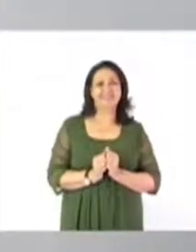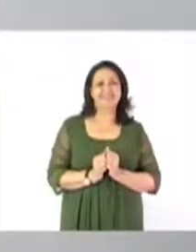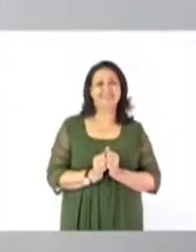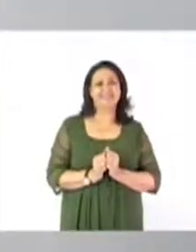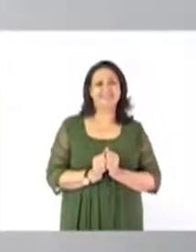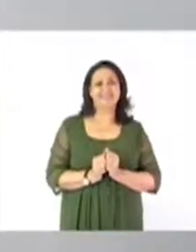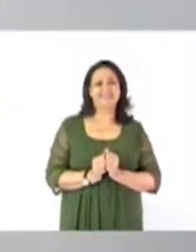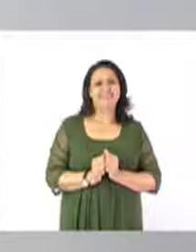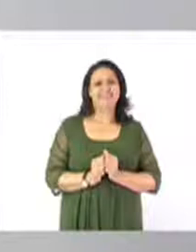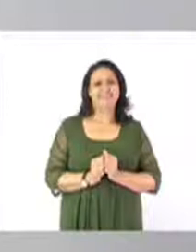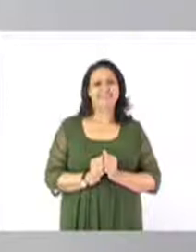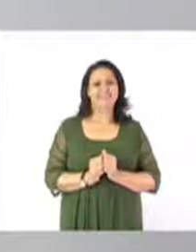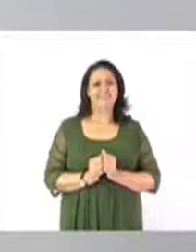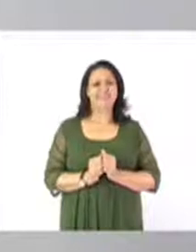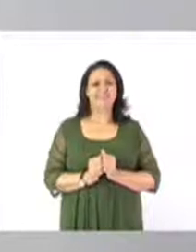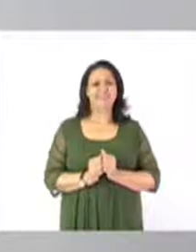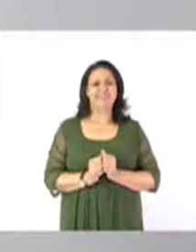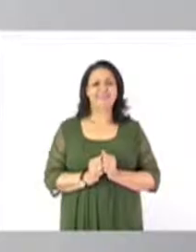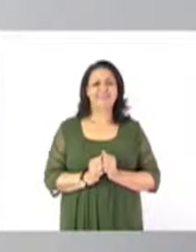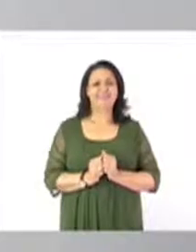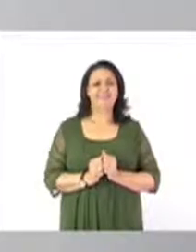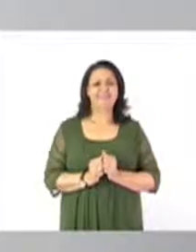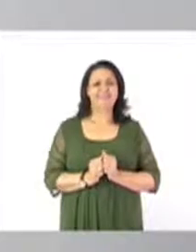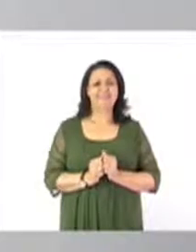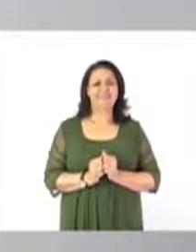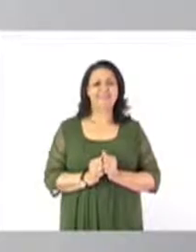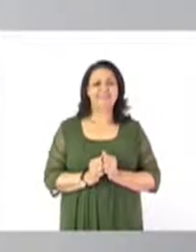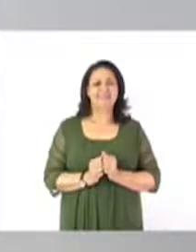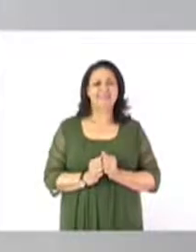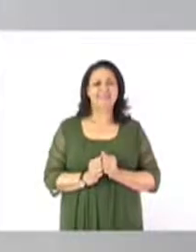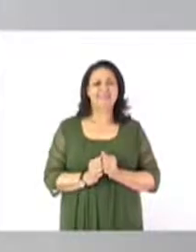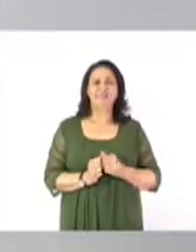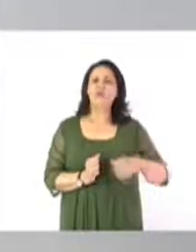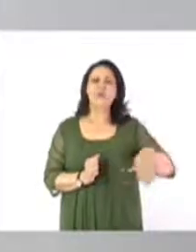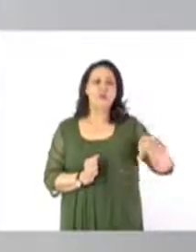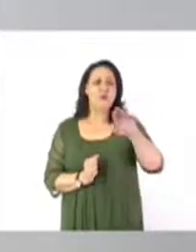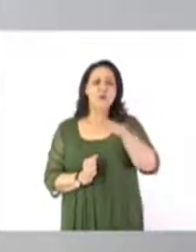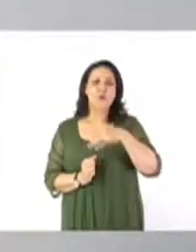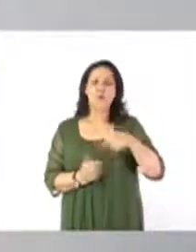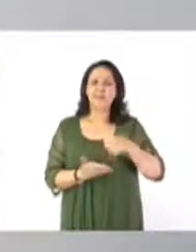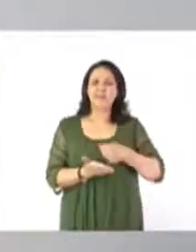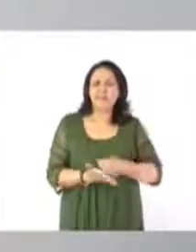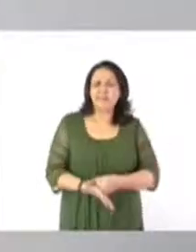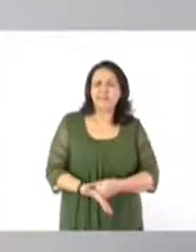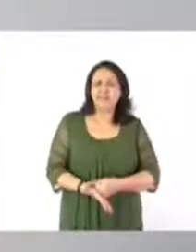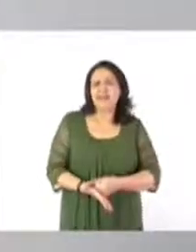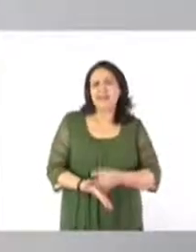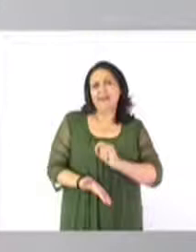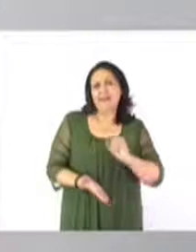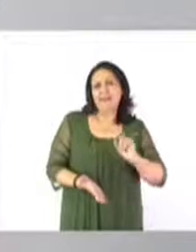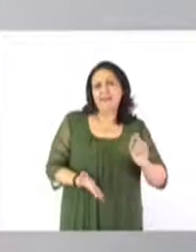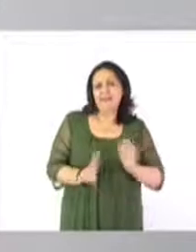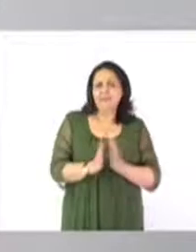we write number 2. Now, can we all try and write number 2 in our booklets?